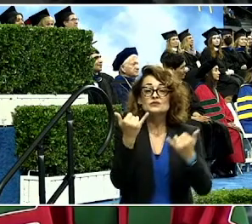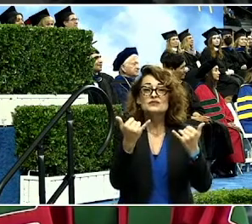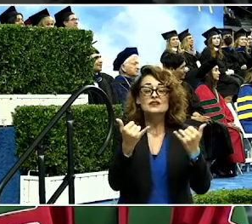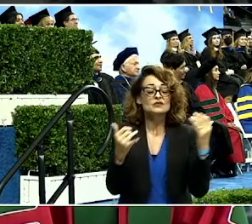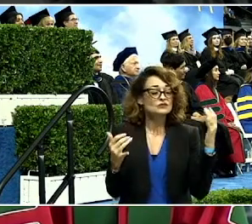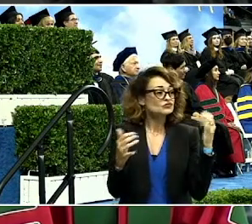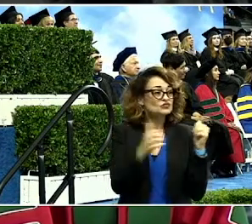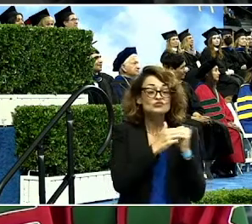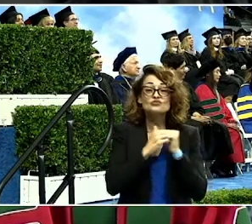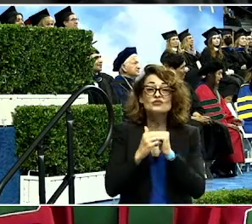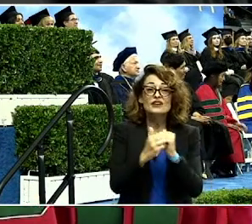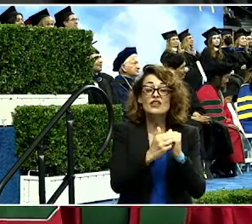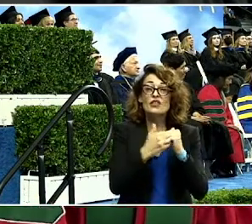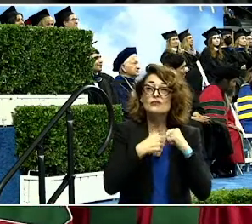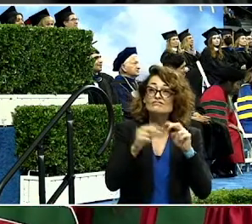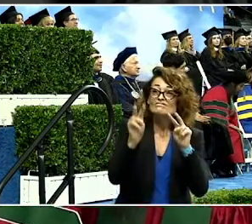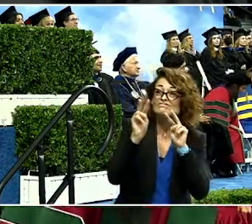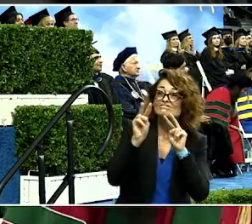future.